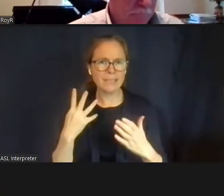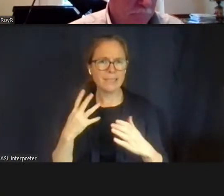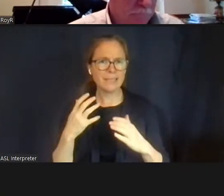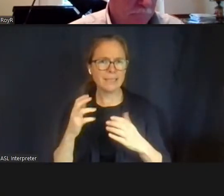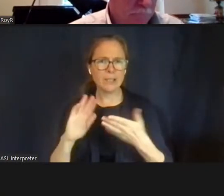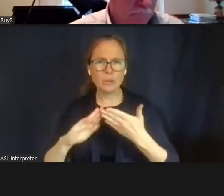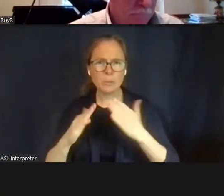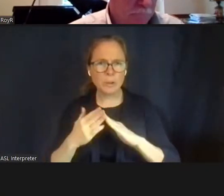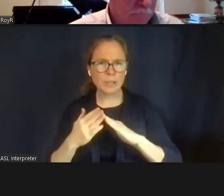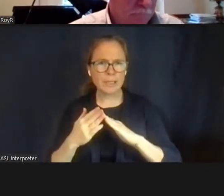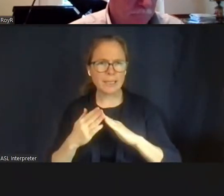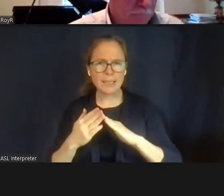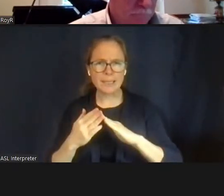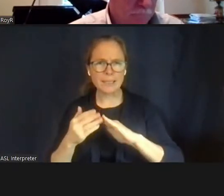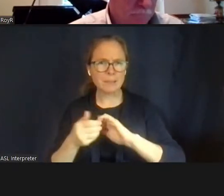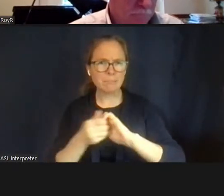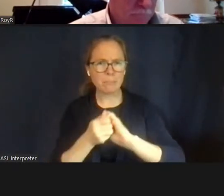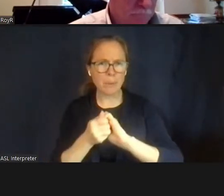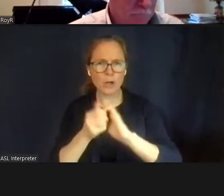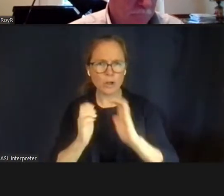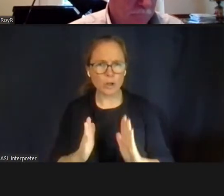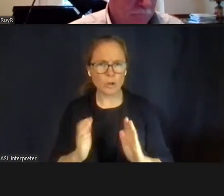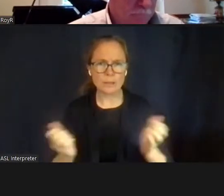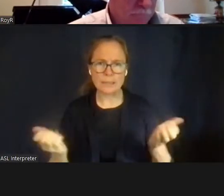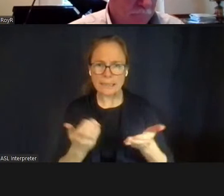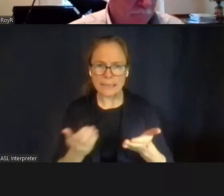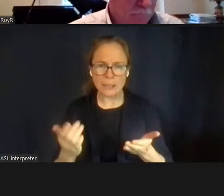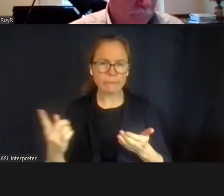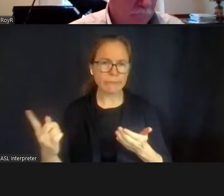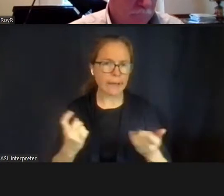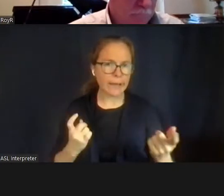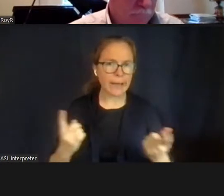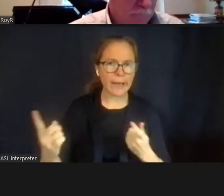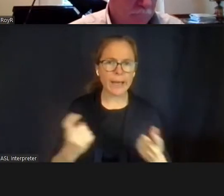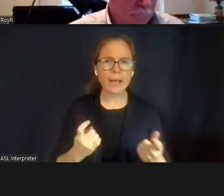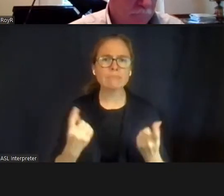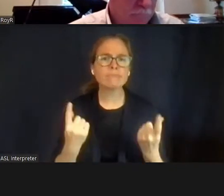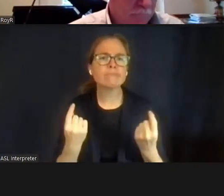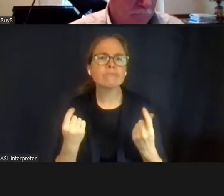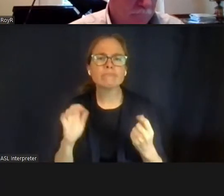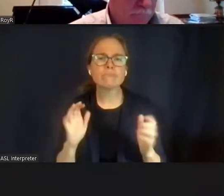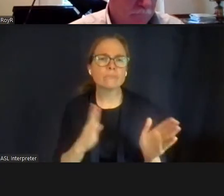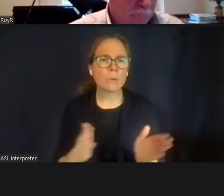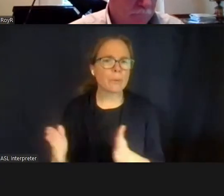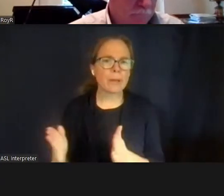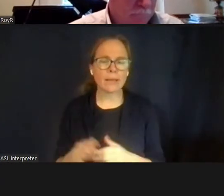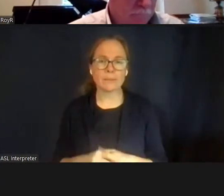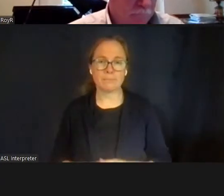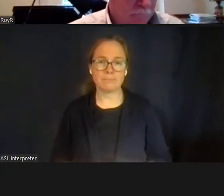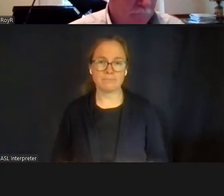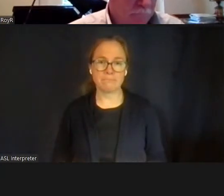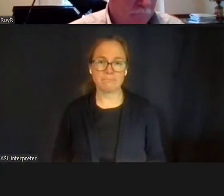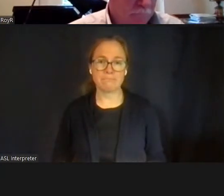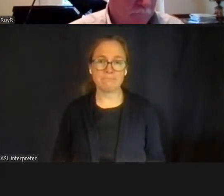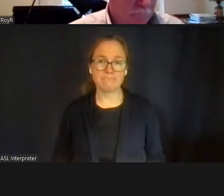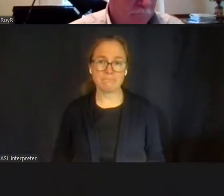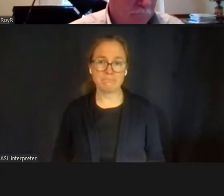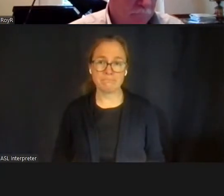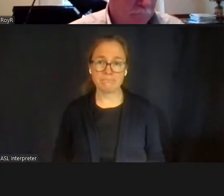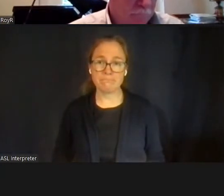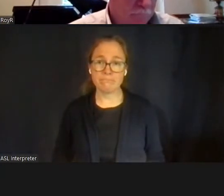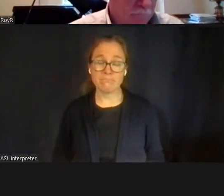attendance and to ask us questions about what's next. We don't have any